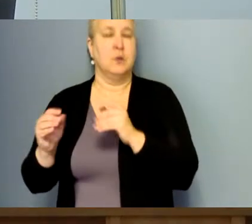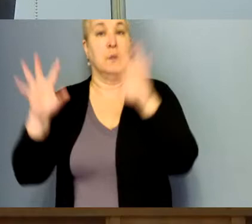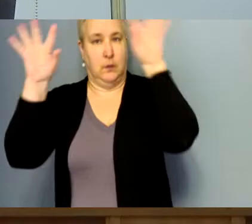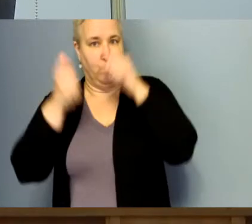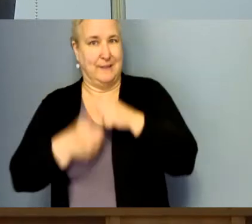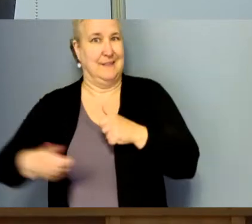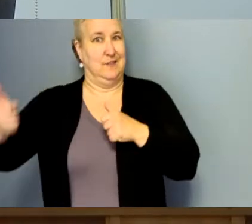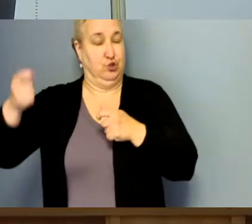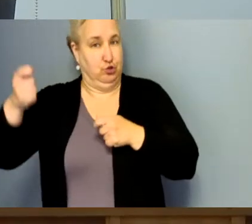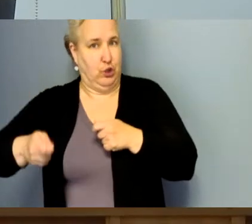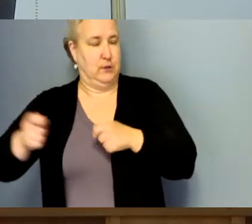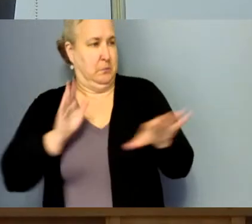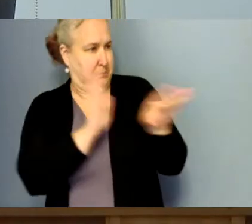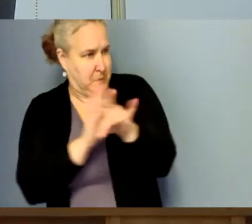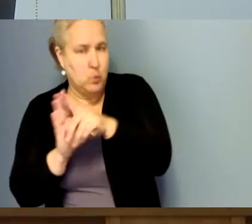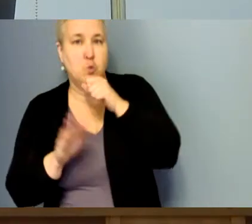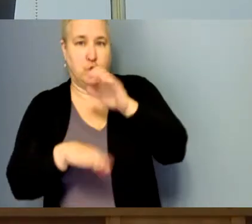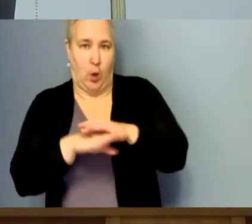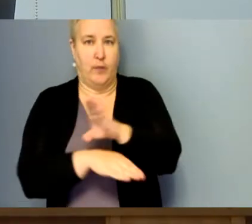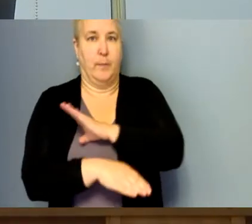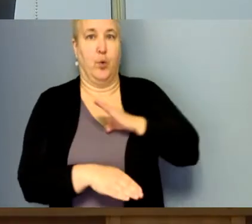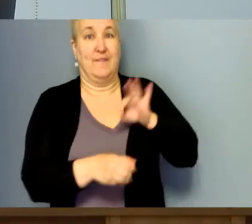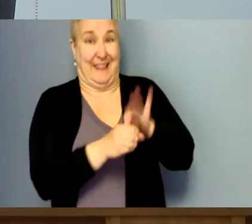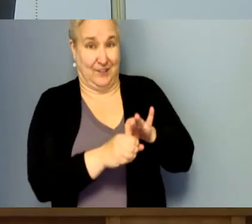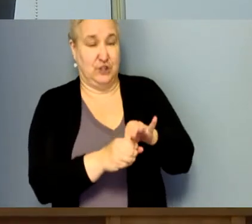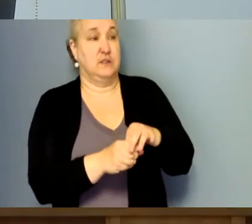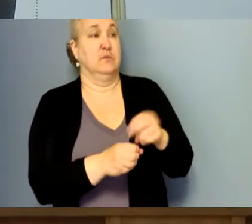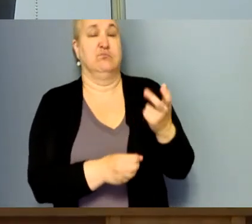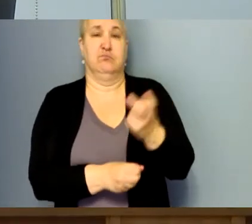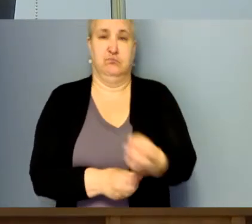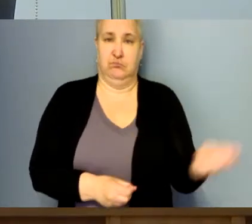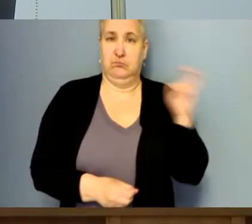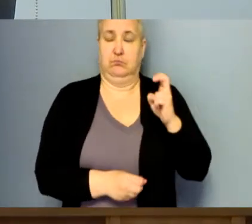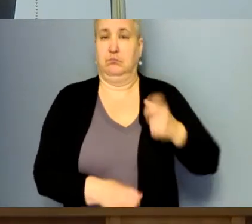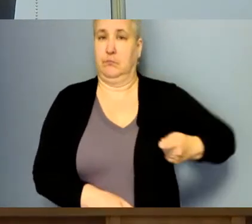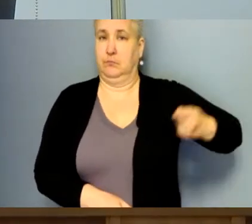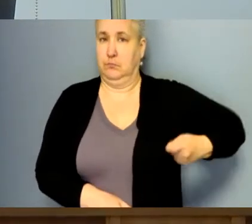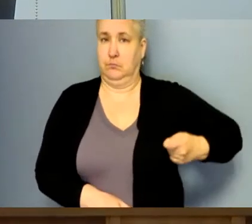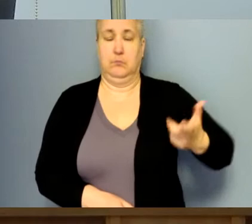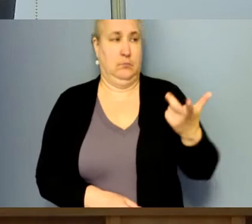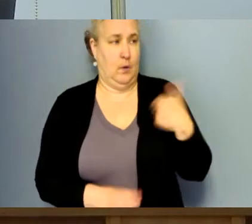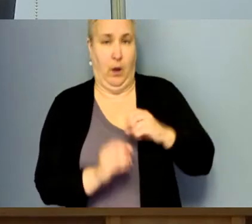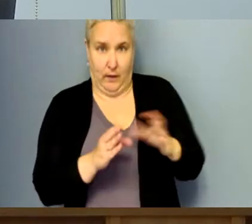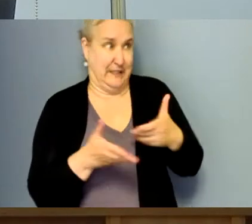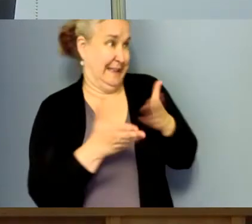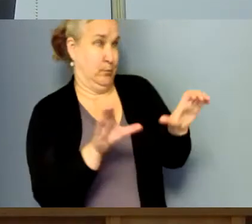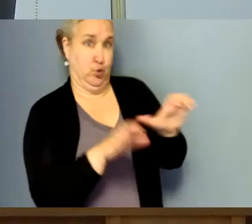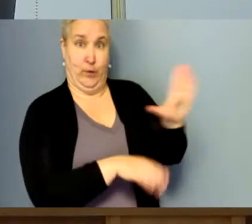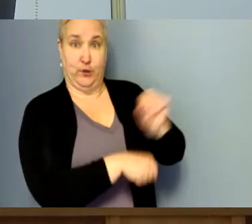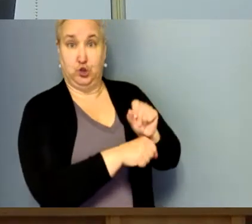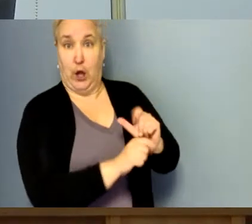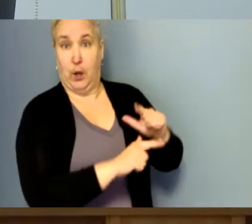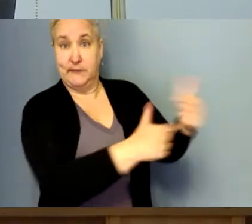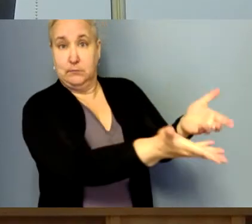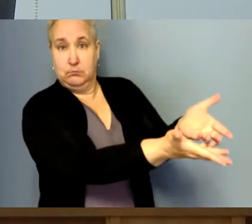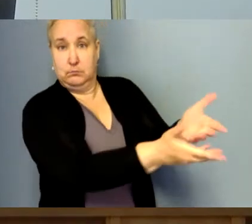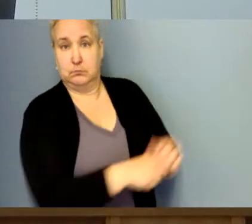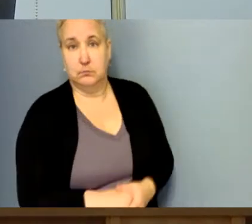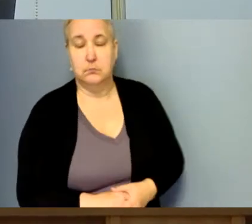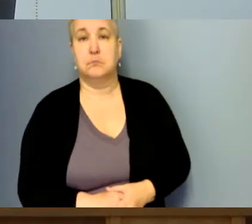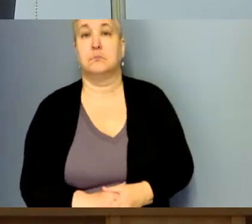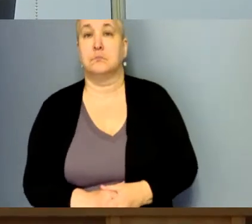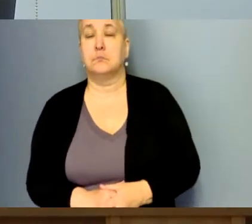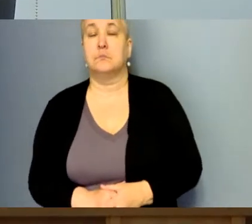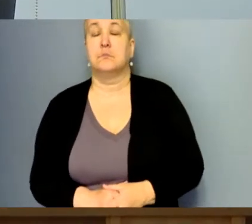chooses judges to sit on the Board of Elections, and they sit there, and we basically, we obviously let them do their jobs.